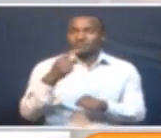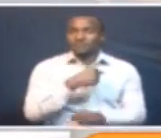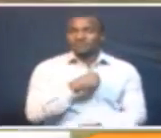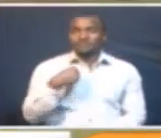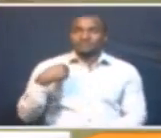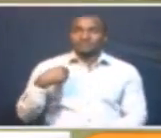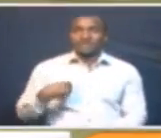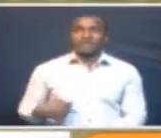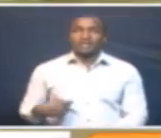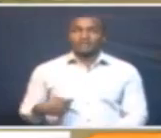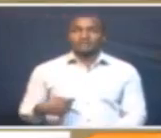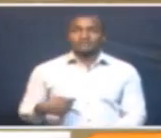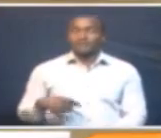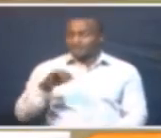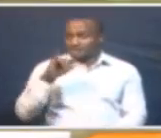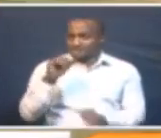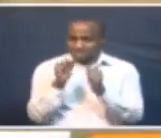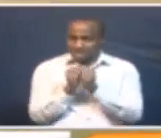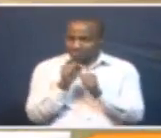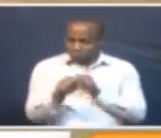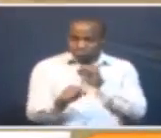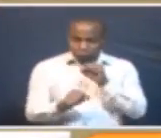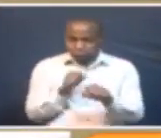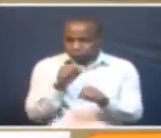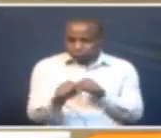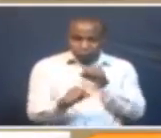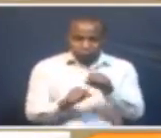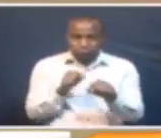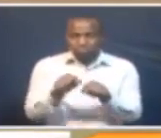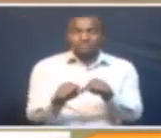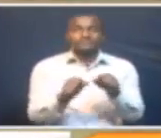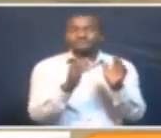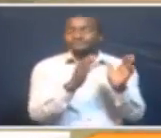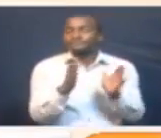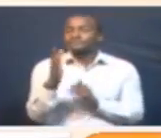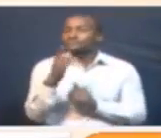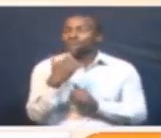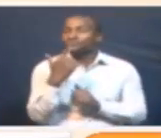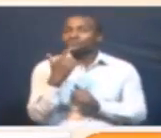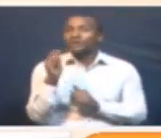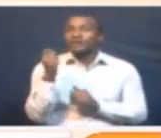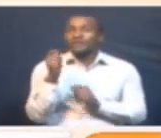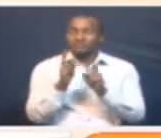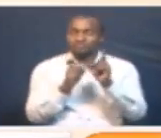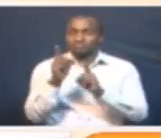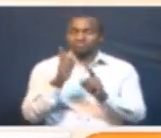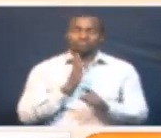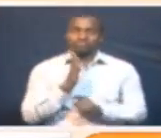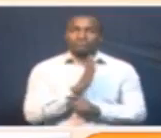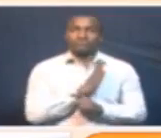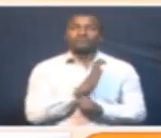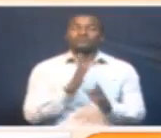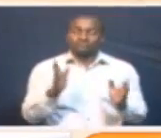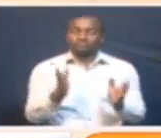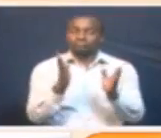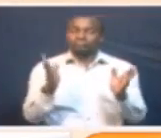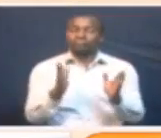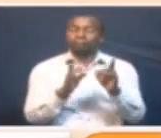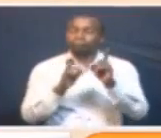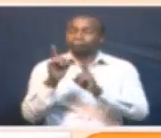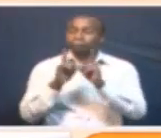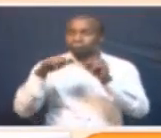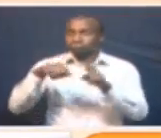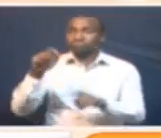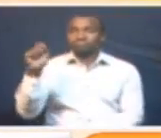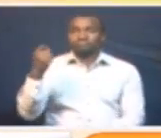The Iten cycling competition is part of the road races organized by the Kenya Tourism Board to market local tourism in the country.